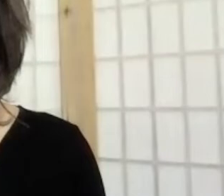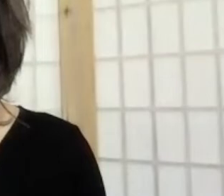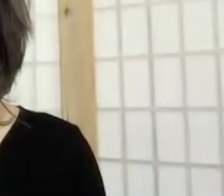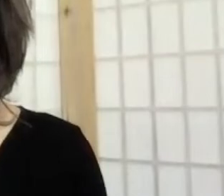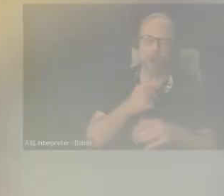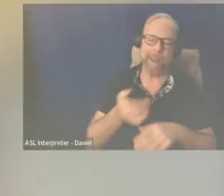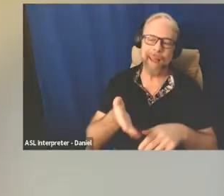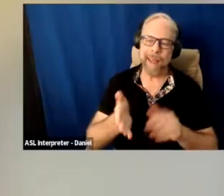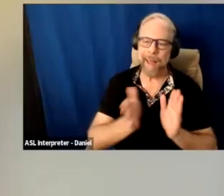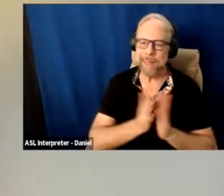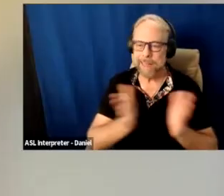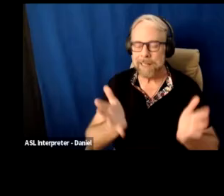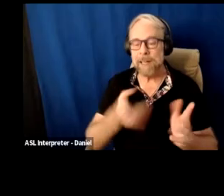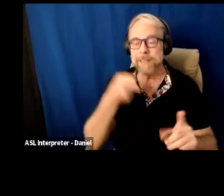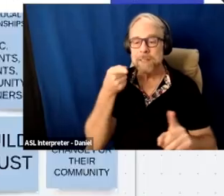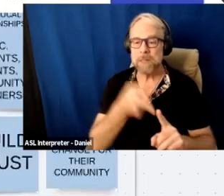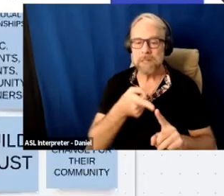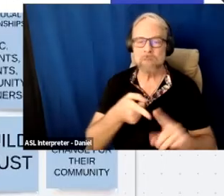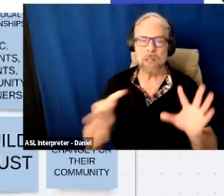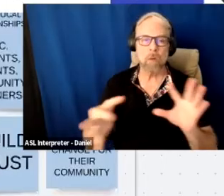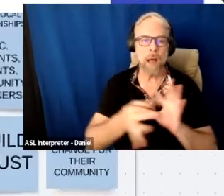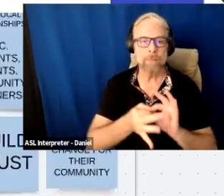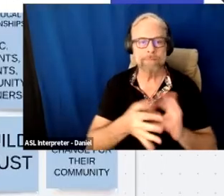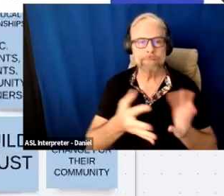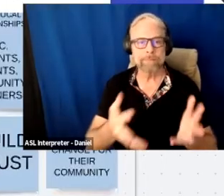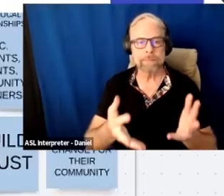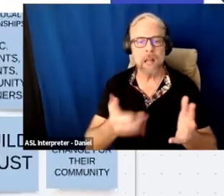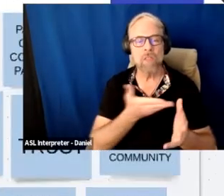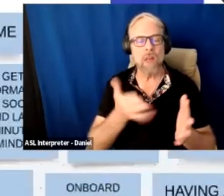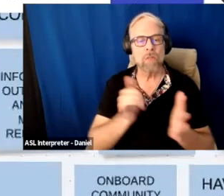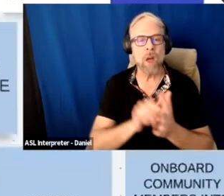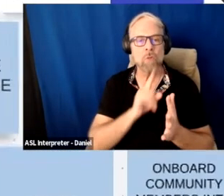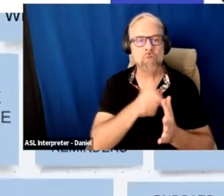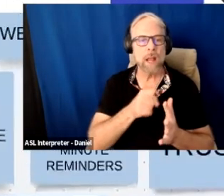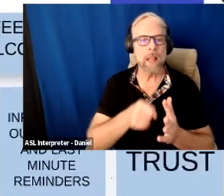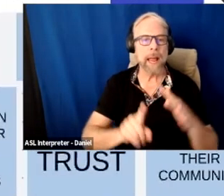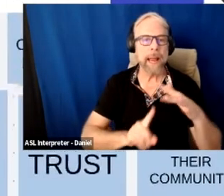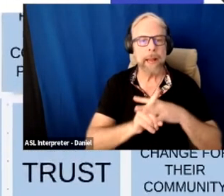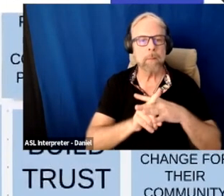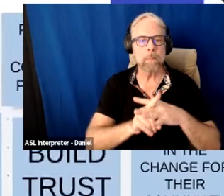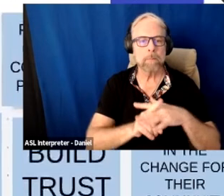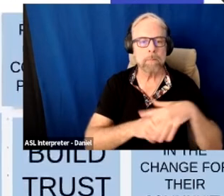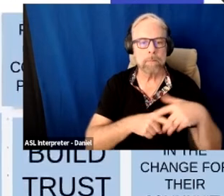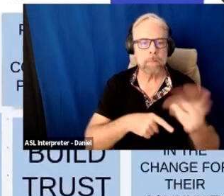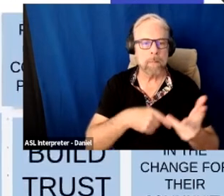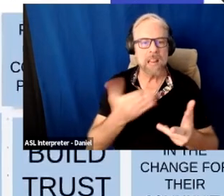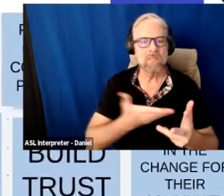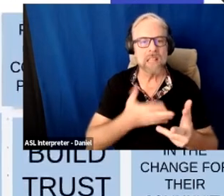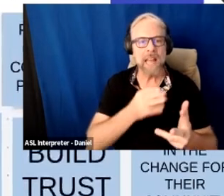asking, specifically around the things that really came up was about invitation and